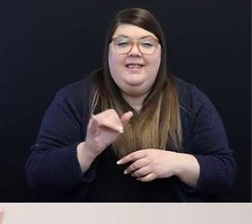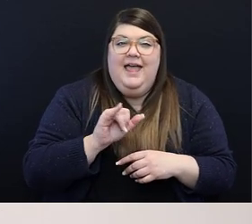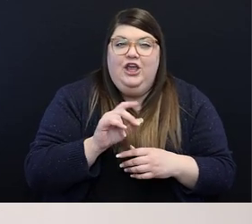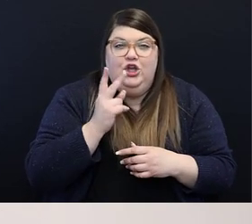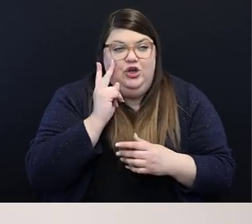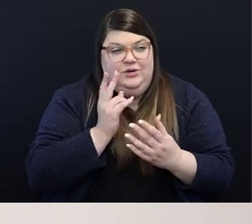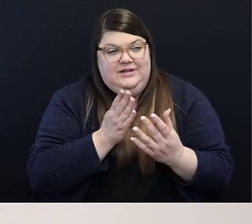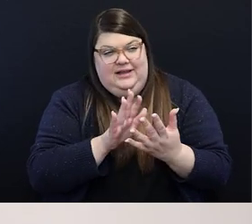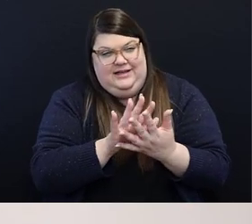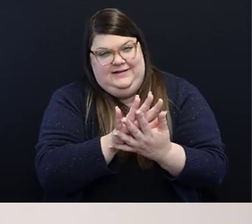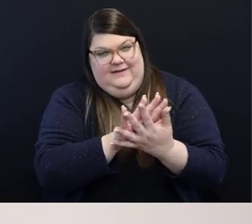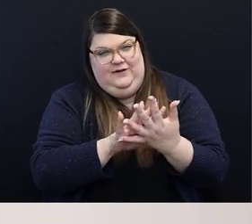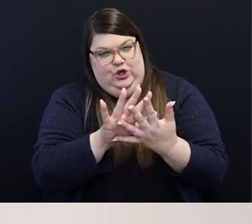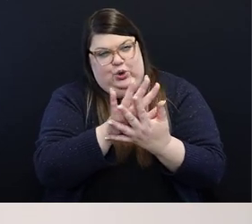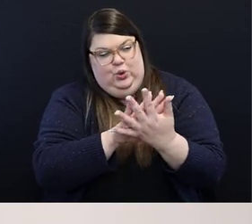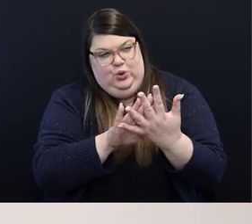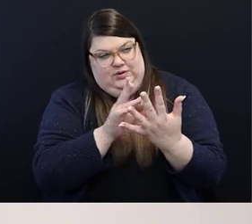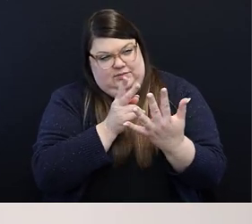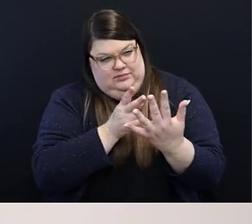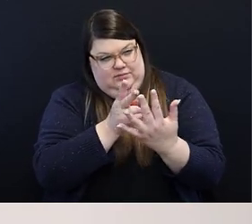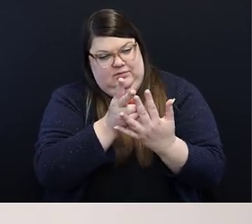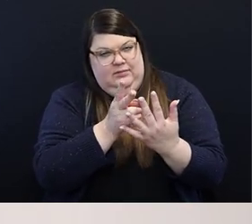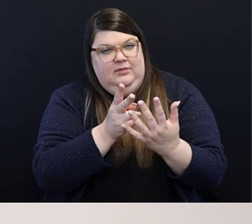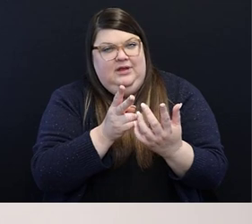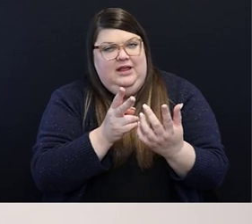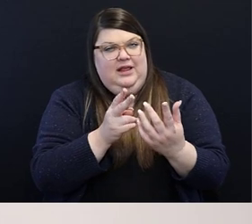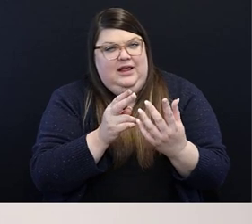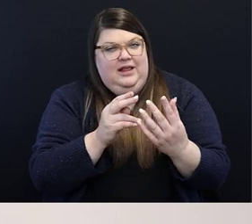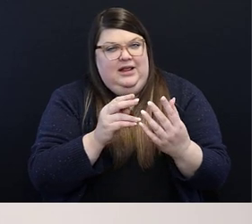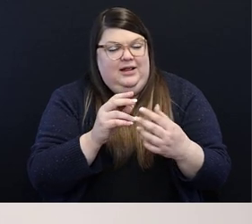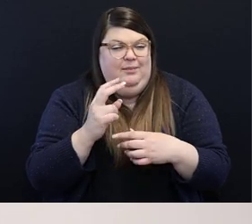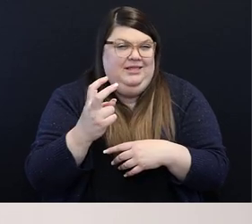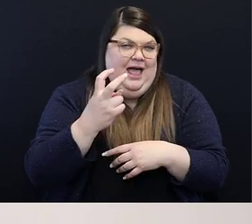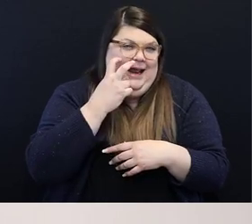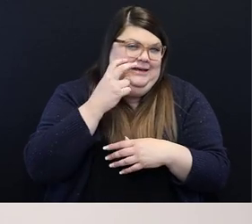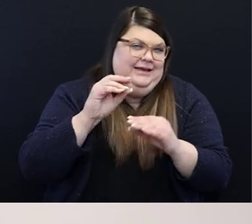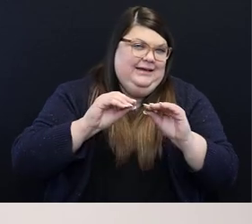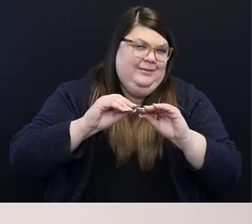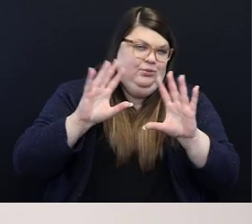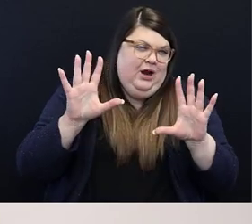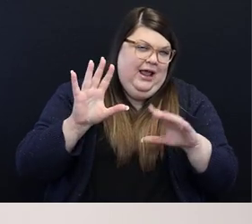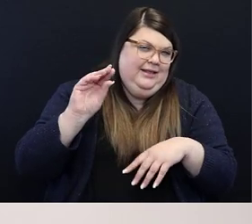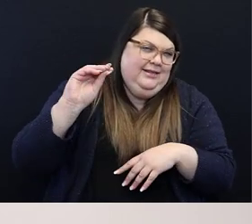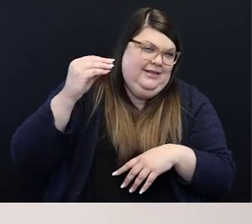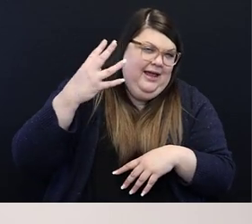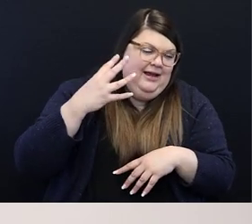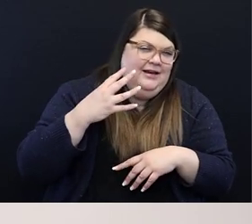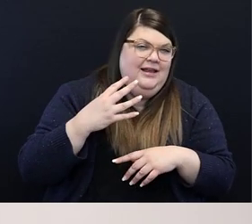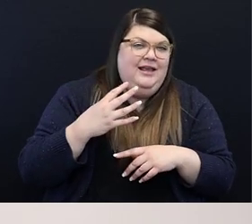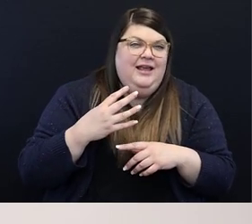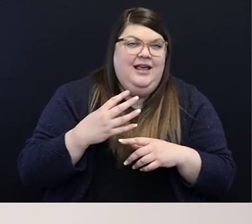a sort of diffused, blinding light, where the light is so bright you sort of